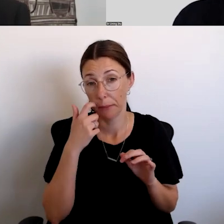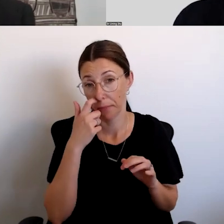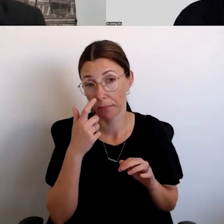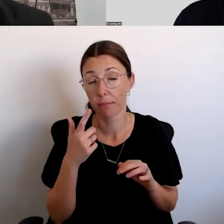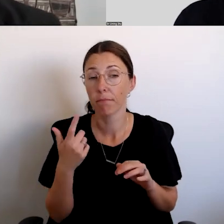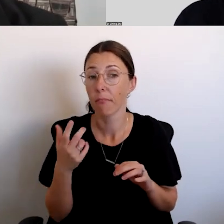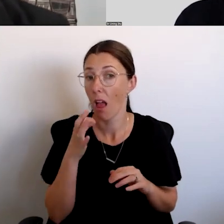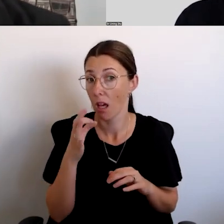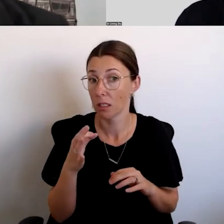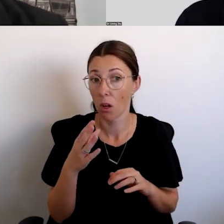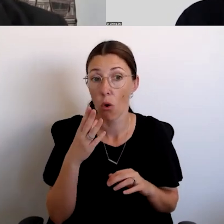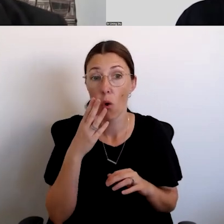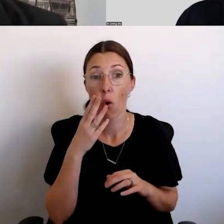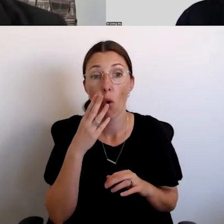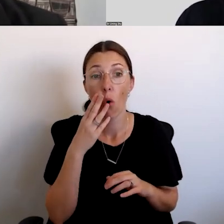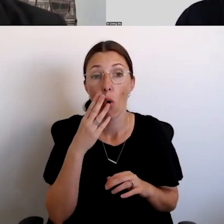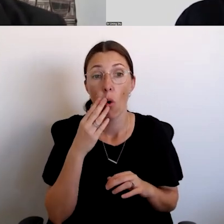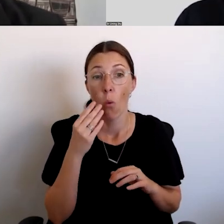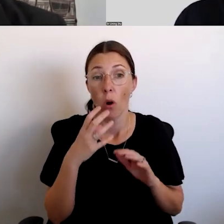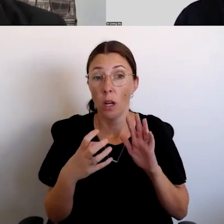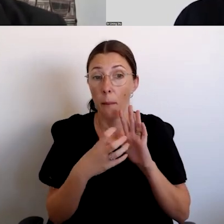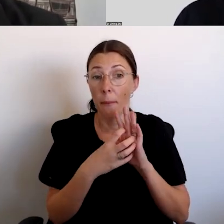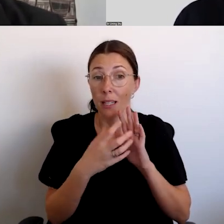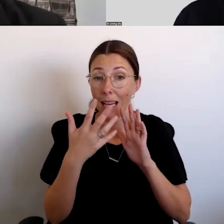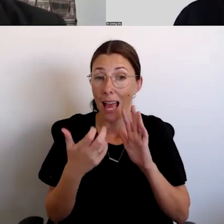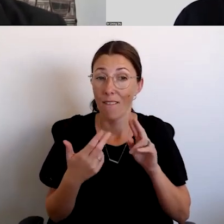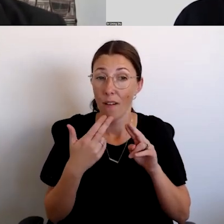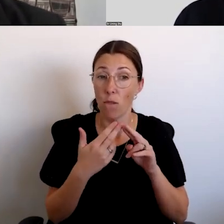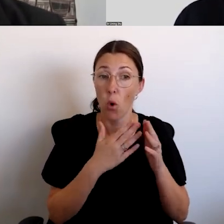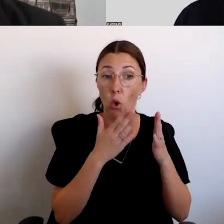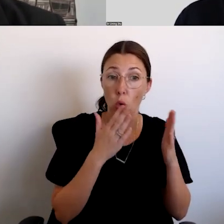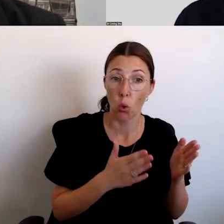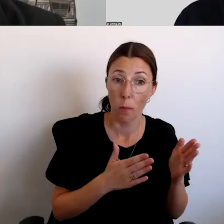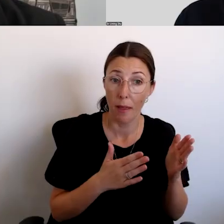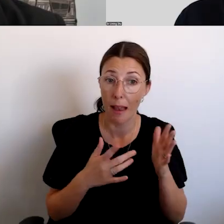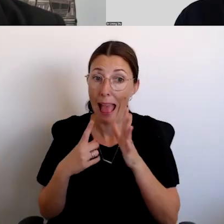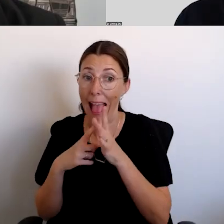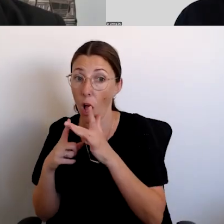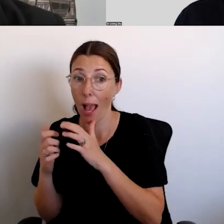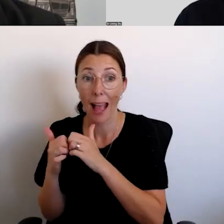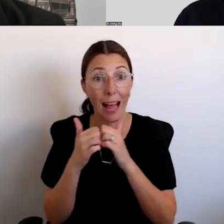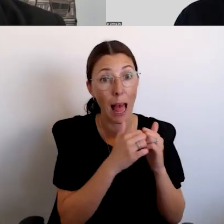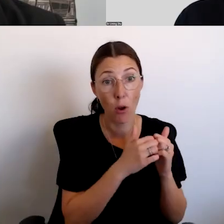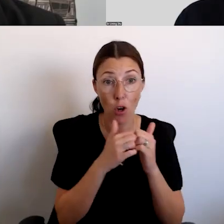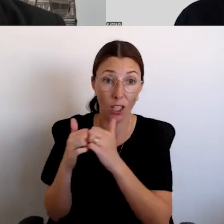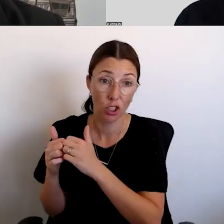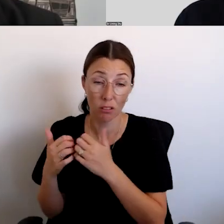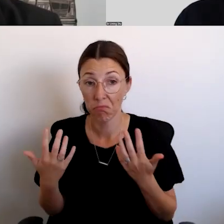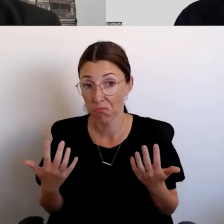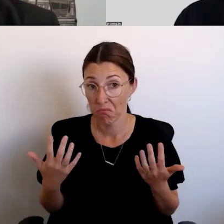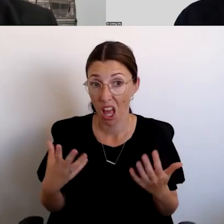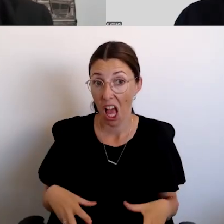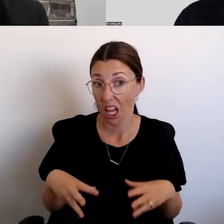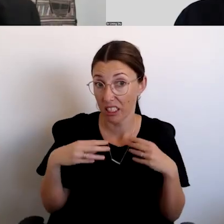there watermarks for human AI collaborations too? Is it acceptable for authors to use AI in their